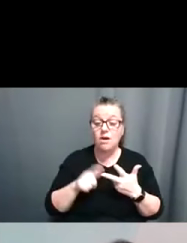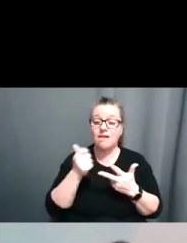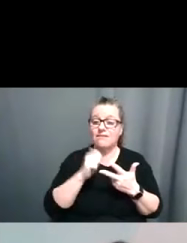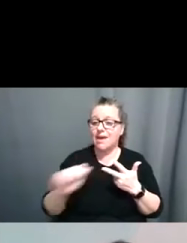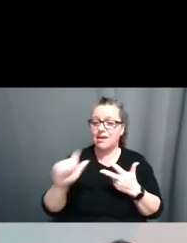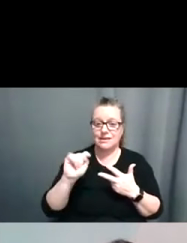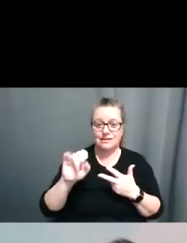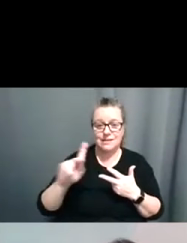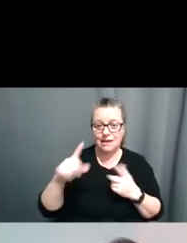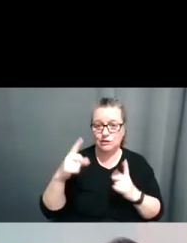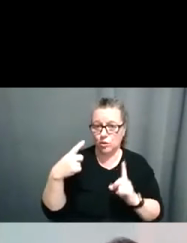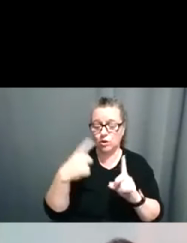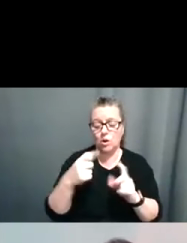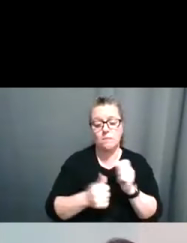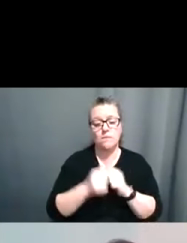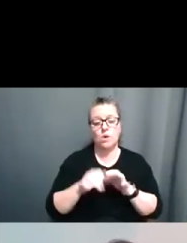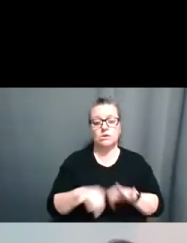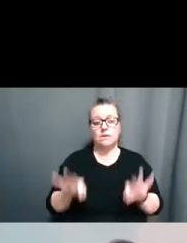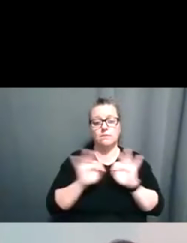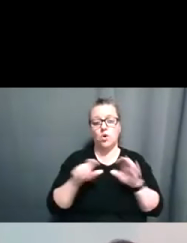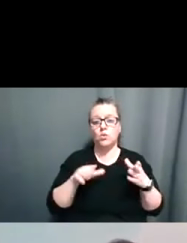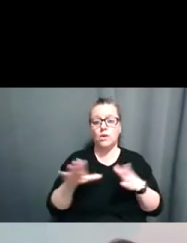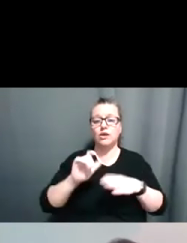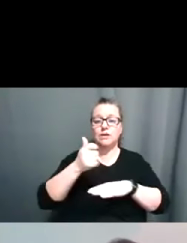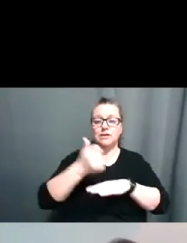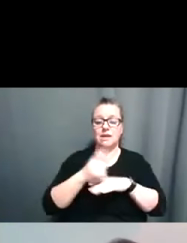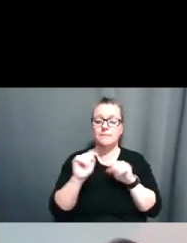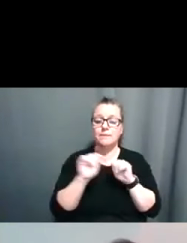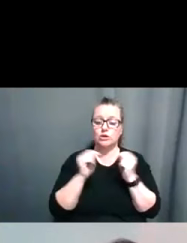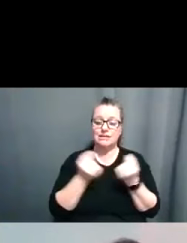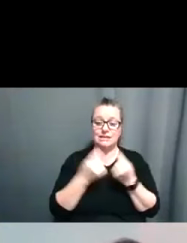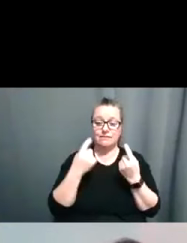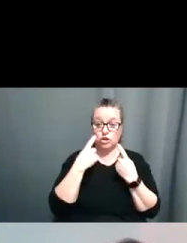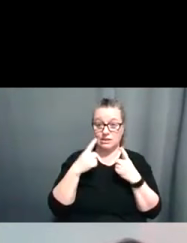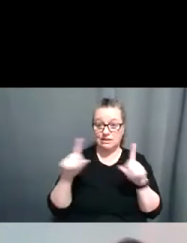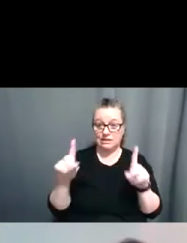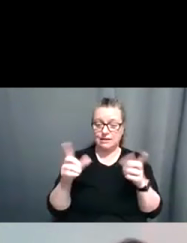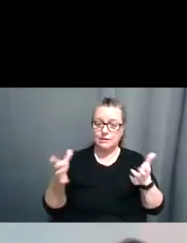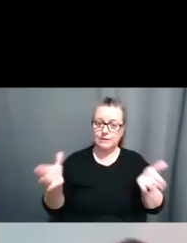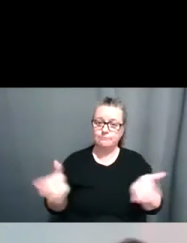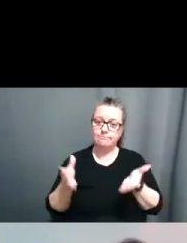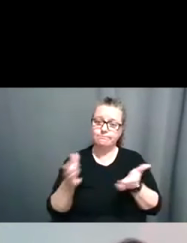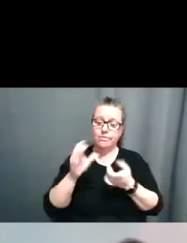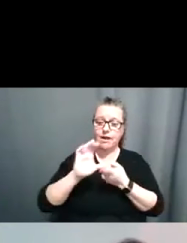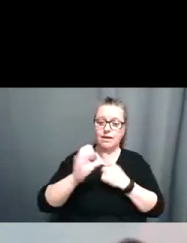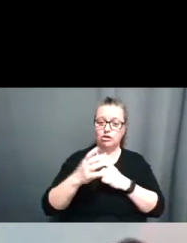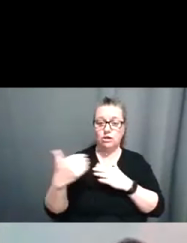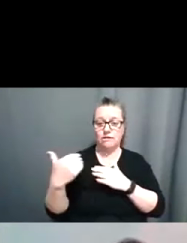goal is the most important way that you can set your teams up for success and foster that culture of